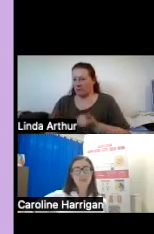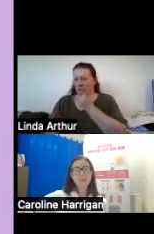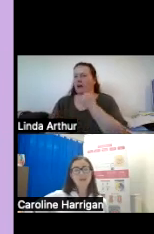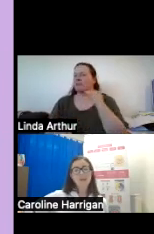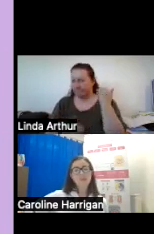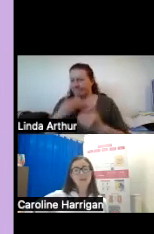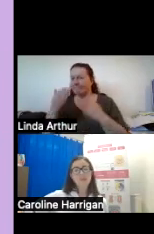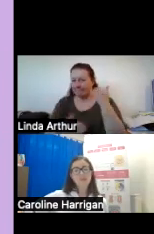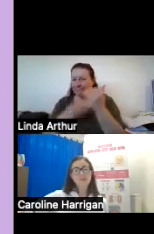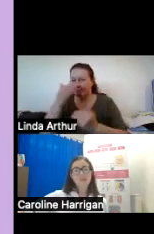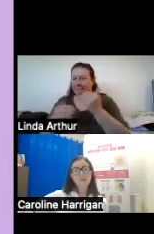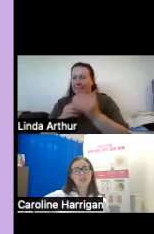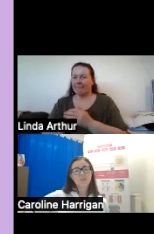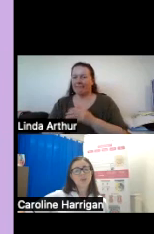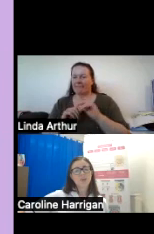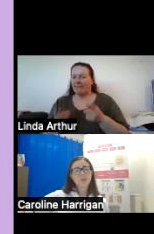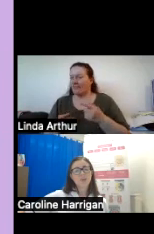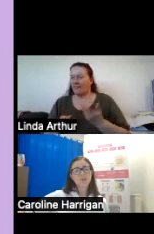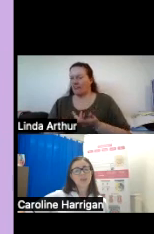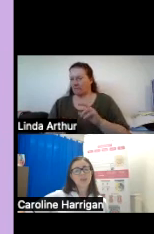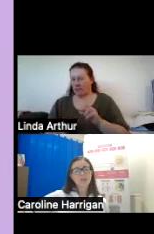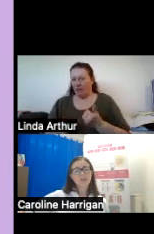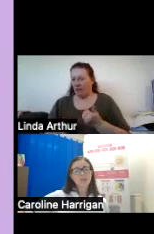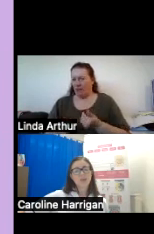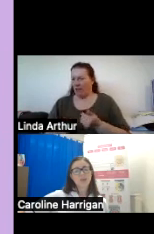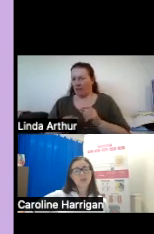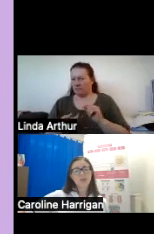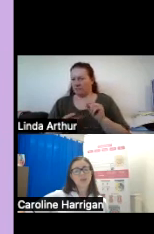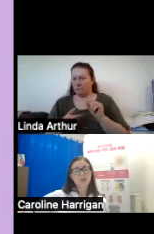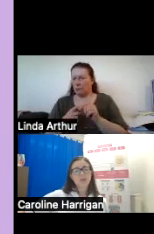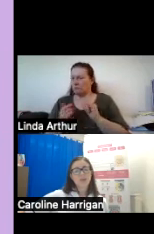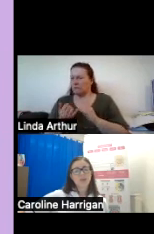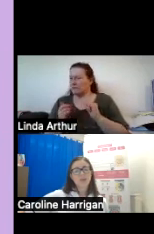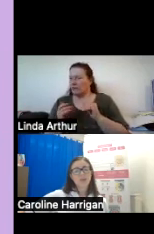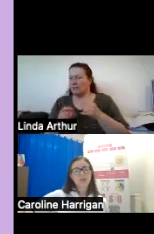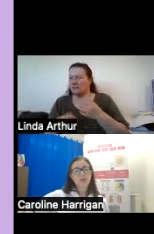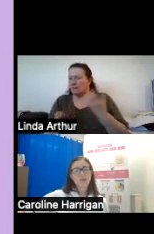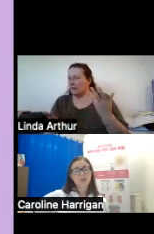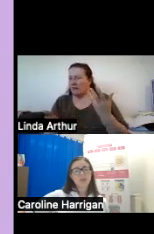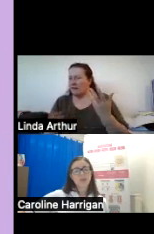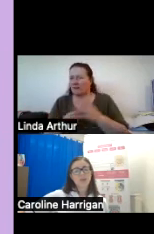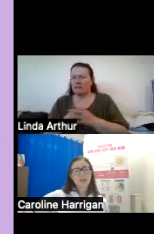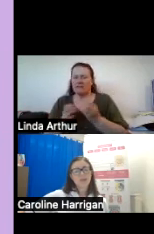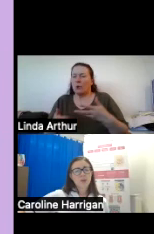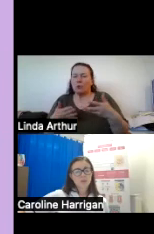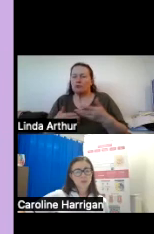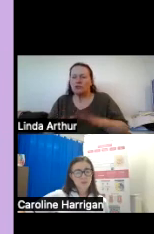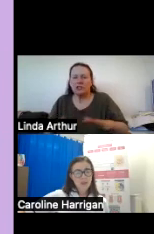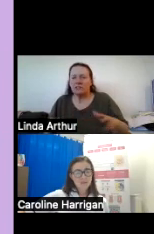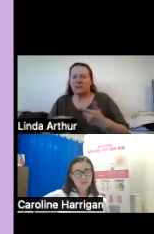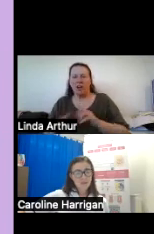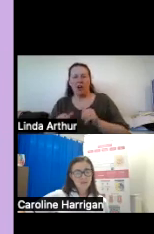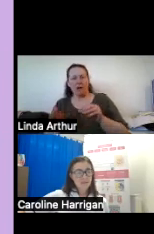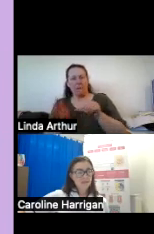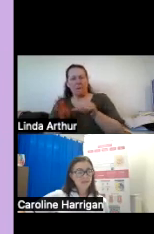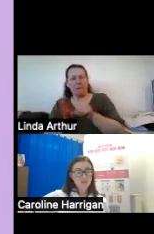it. So I couldn't have anything like post-traumatic stress disorder, or I don't have any children, so how can I have problems with my